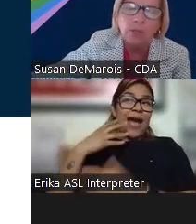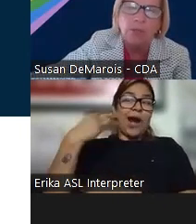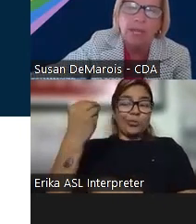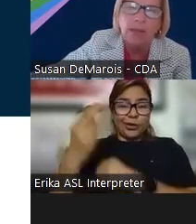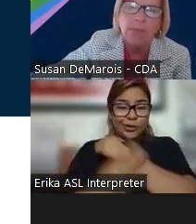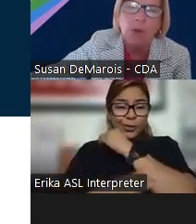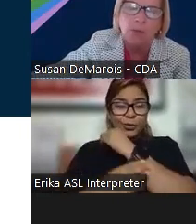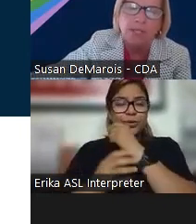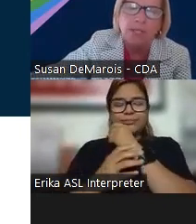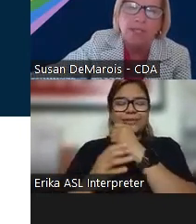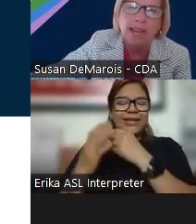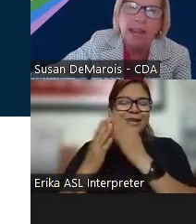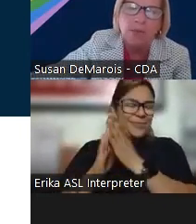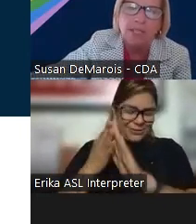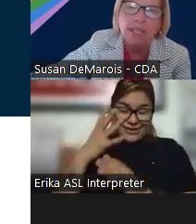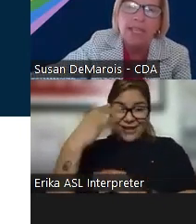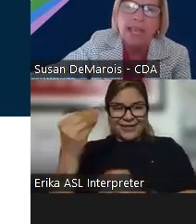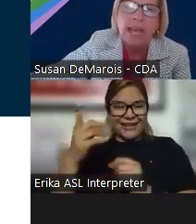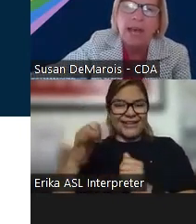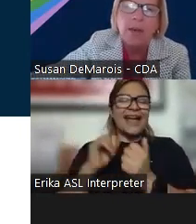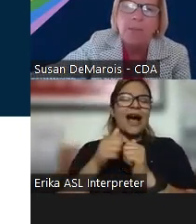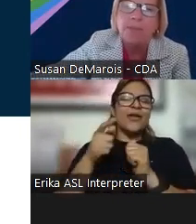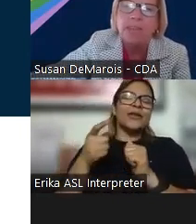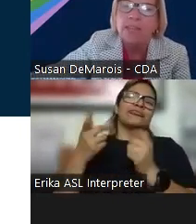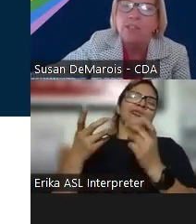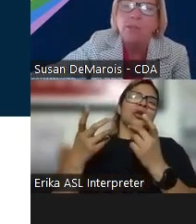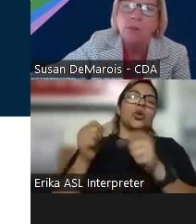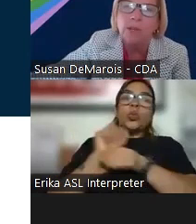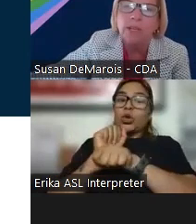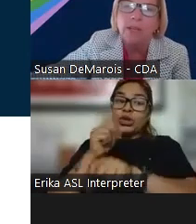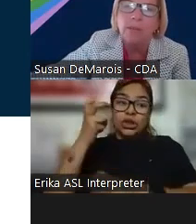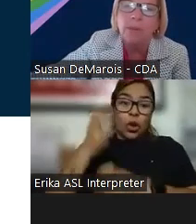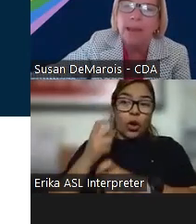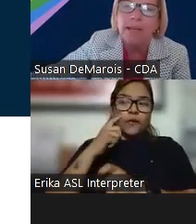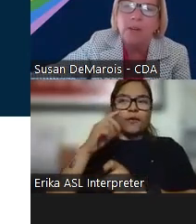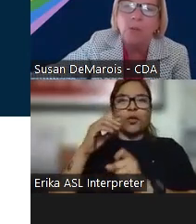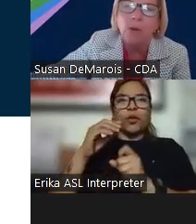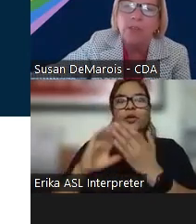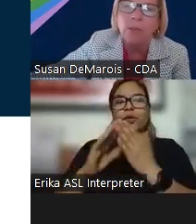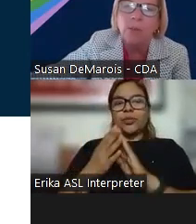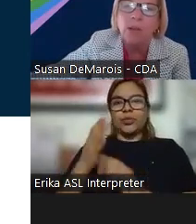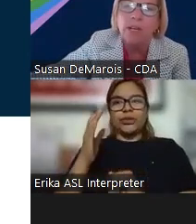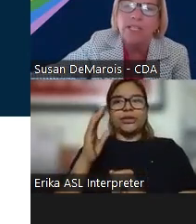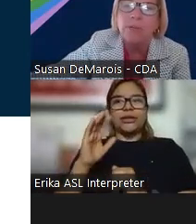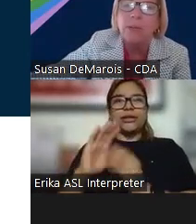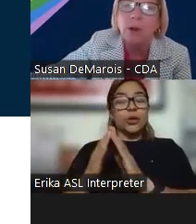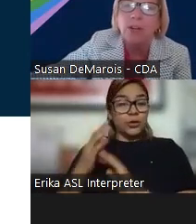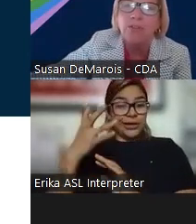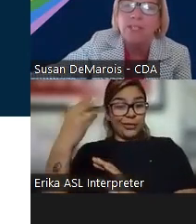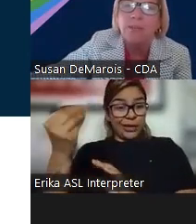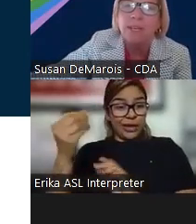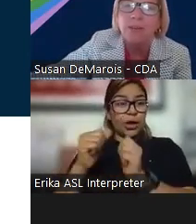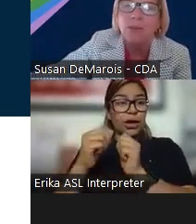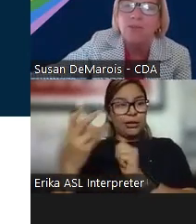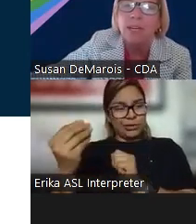older adult homelessness and housing, and just some really pioneering work that we wanted to be a part